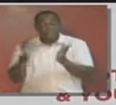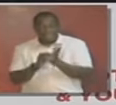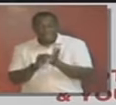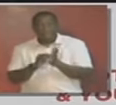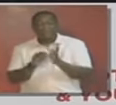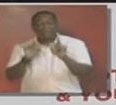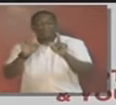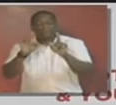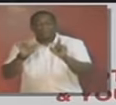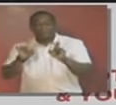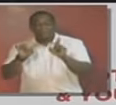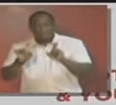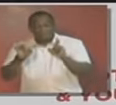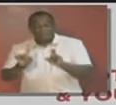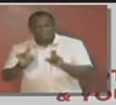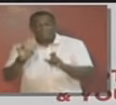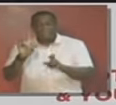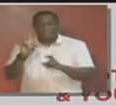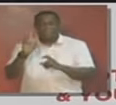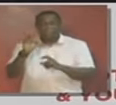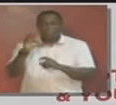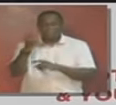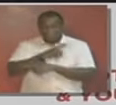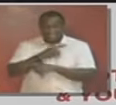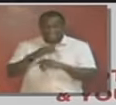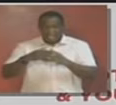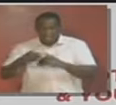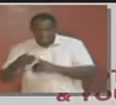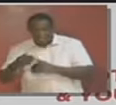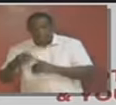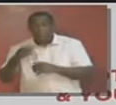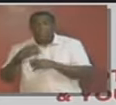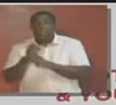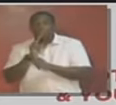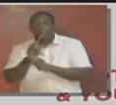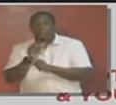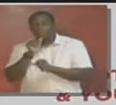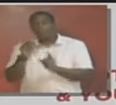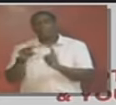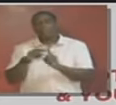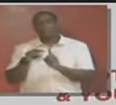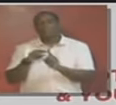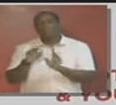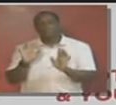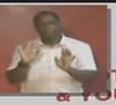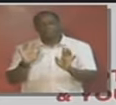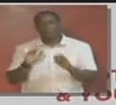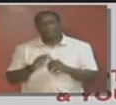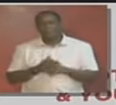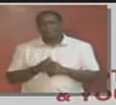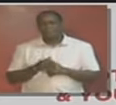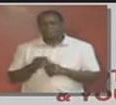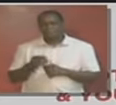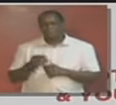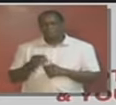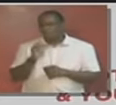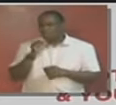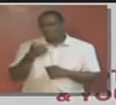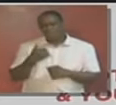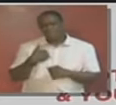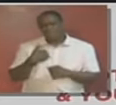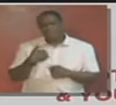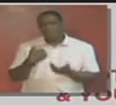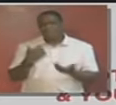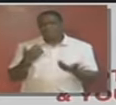up as positive. There isn't really room at this point for a K9 unit, which will be a